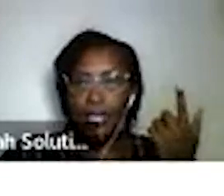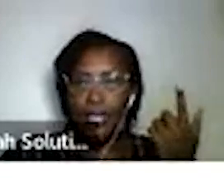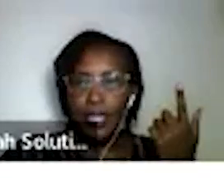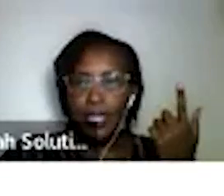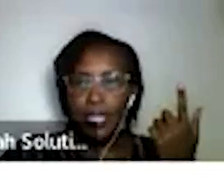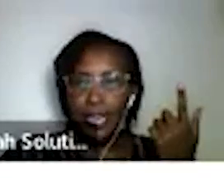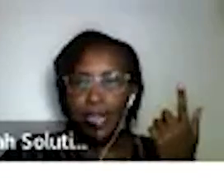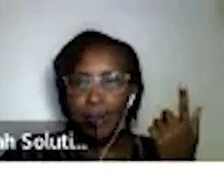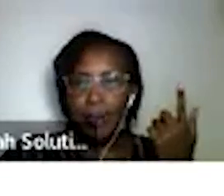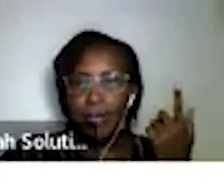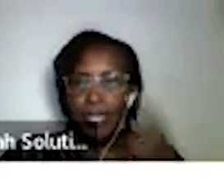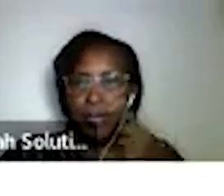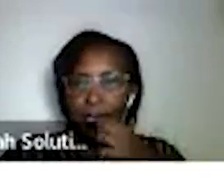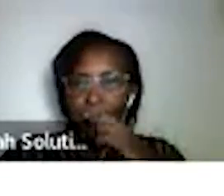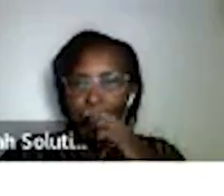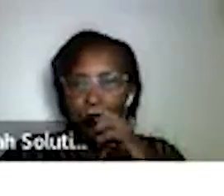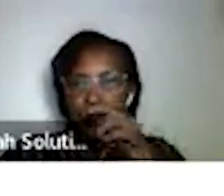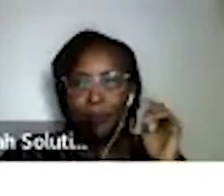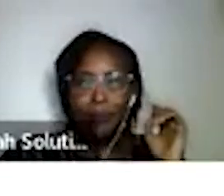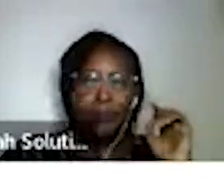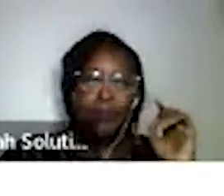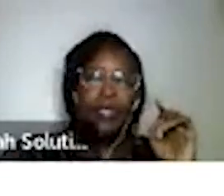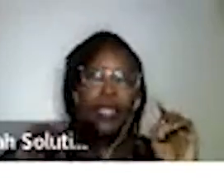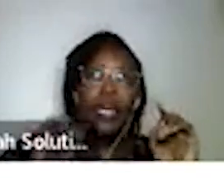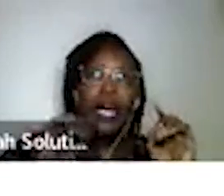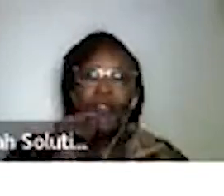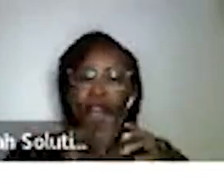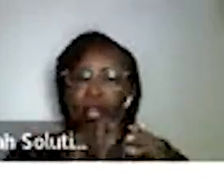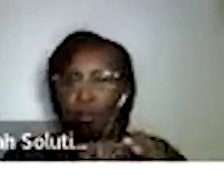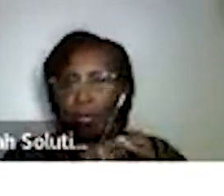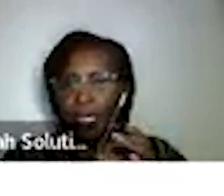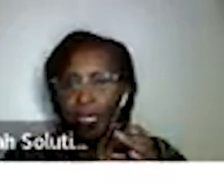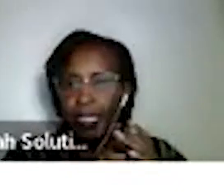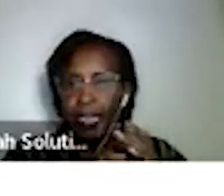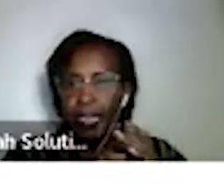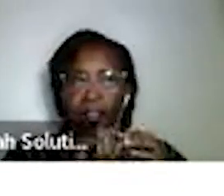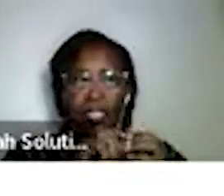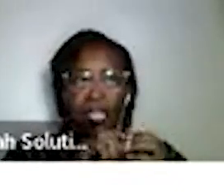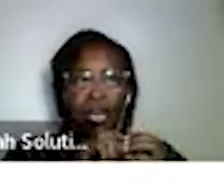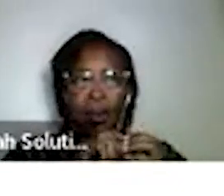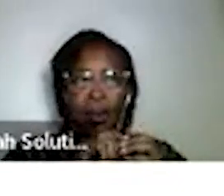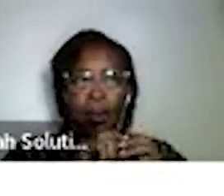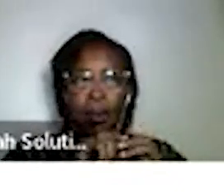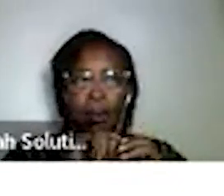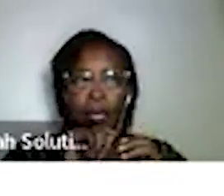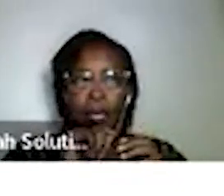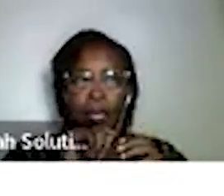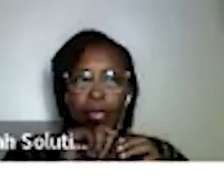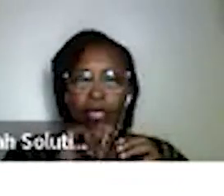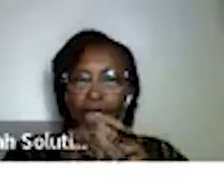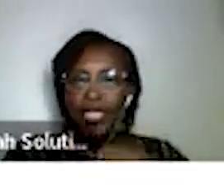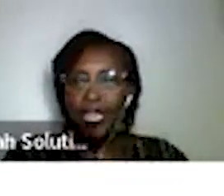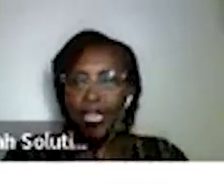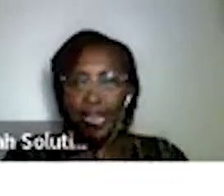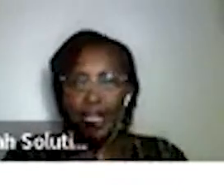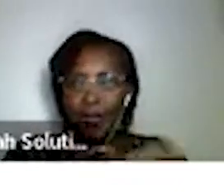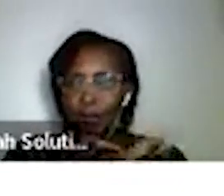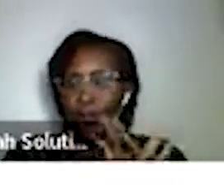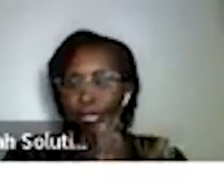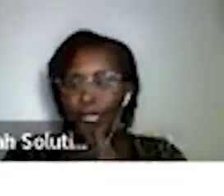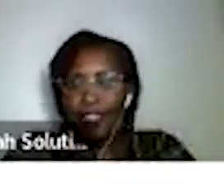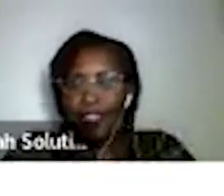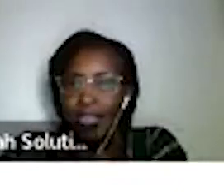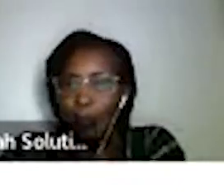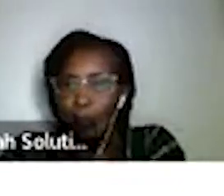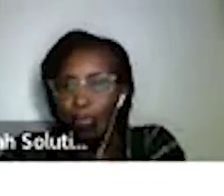got, I remembered something. A friend of mine, every time she has like, I don't